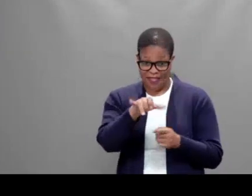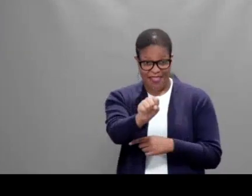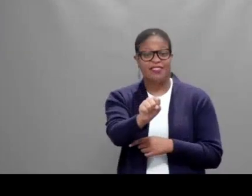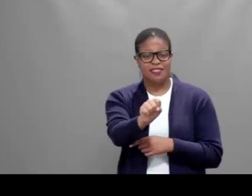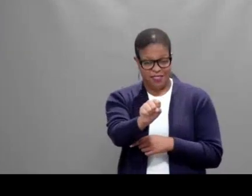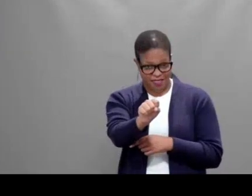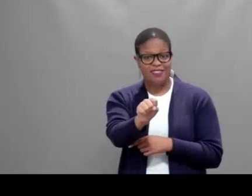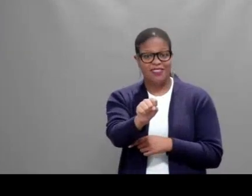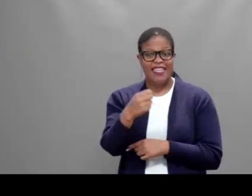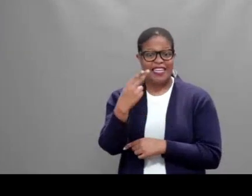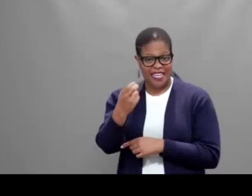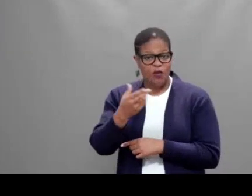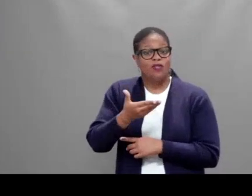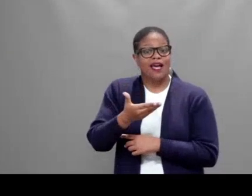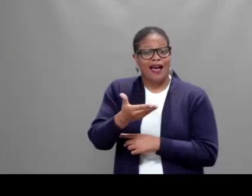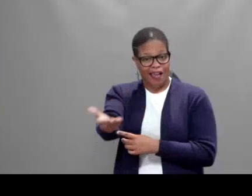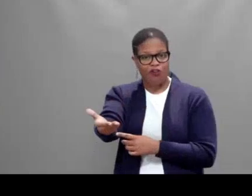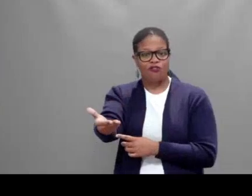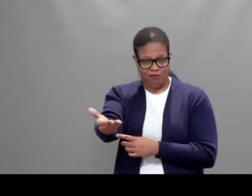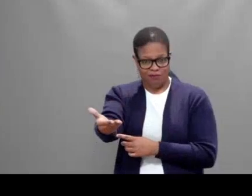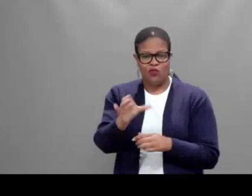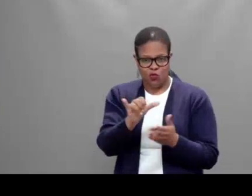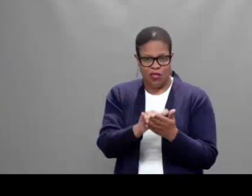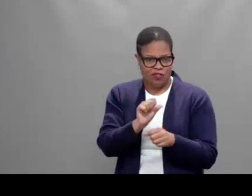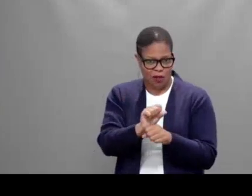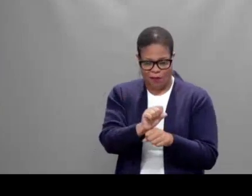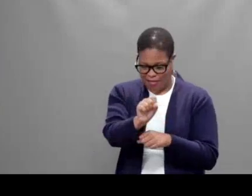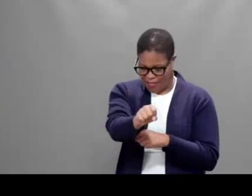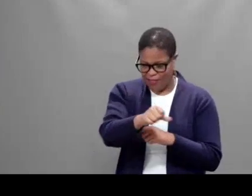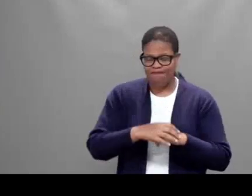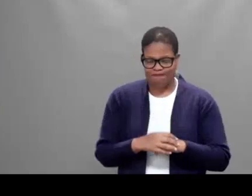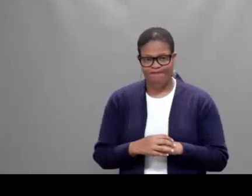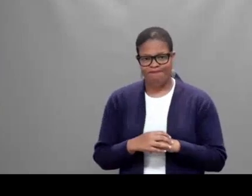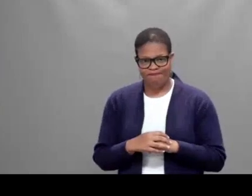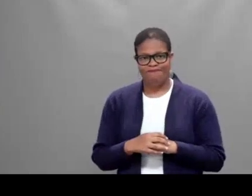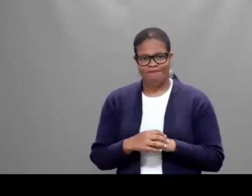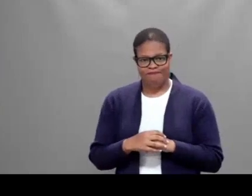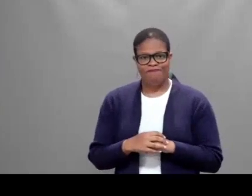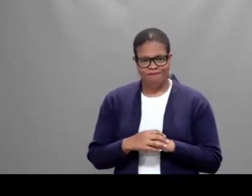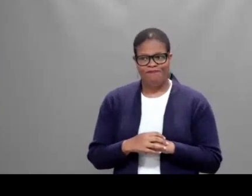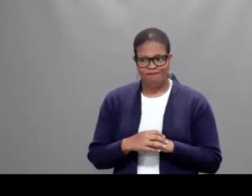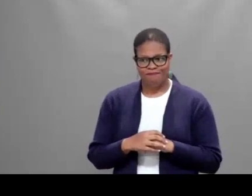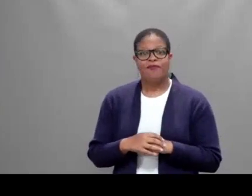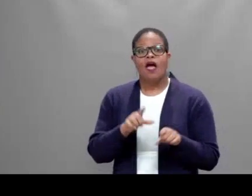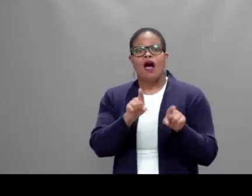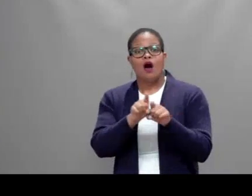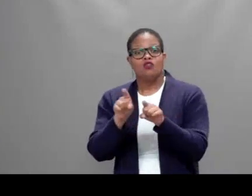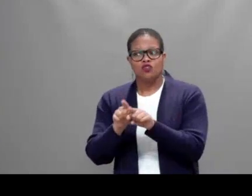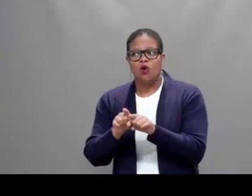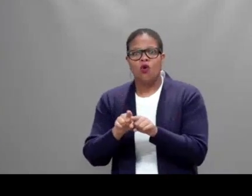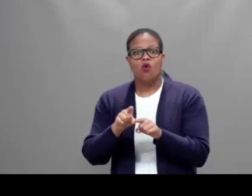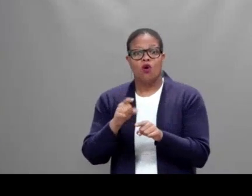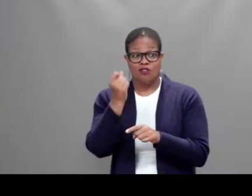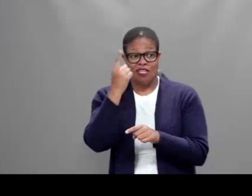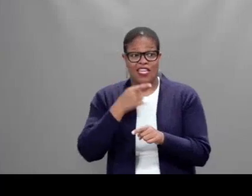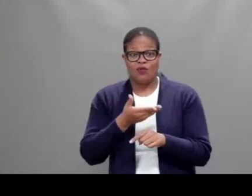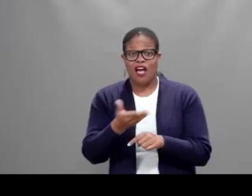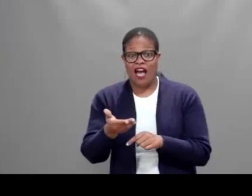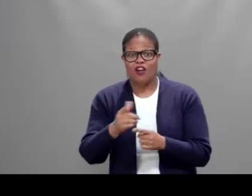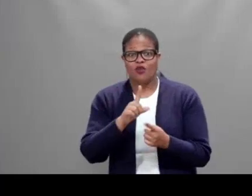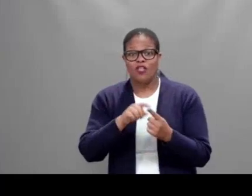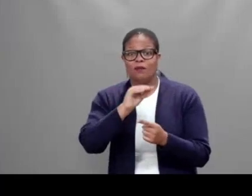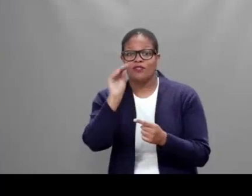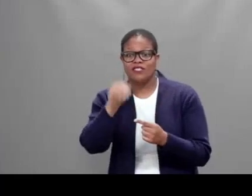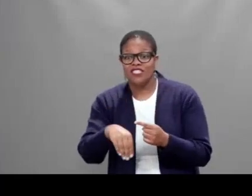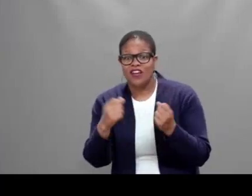yes, he was hired to do that. Also know he was hired on a percentage